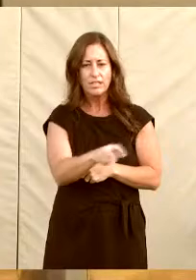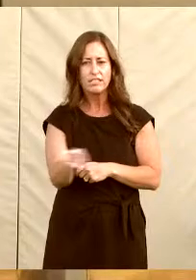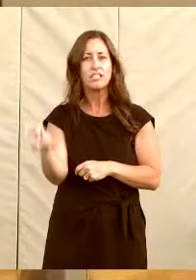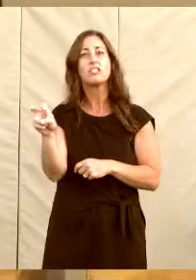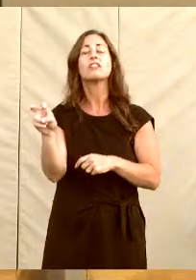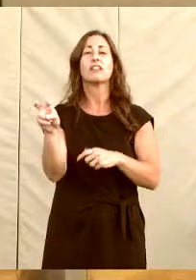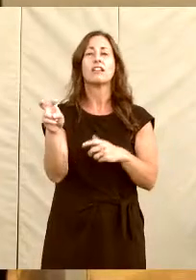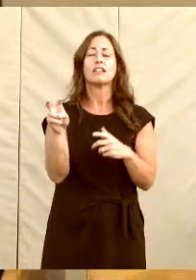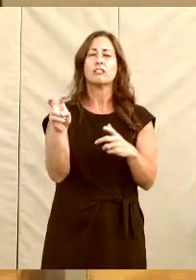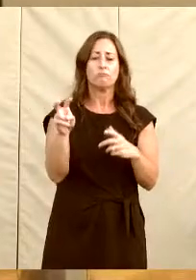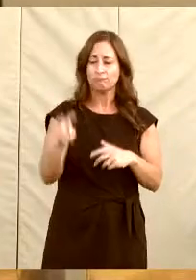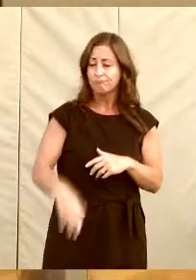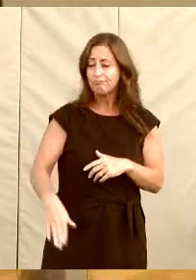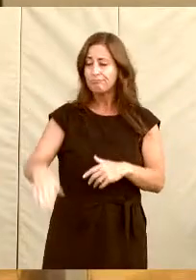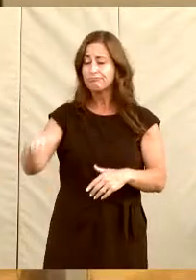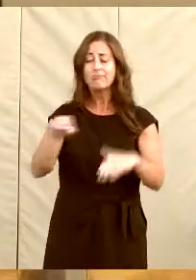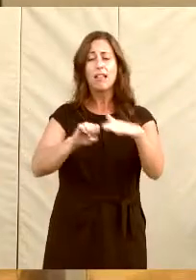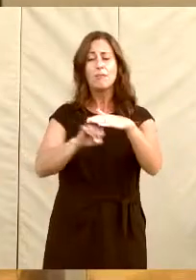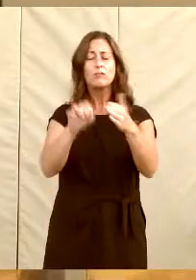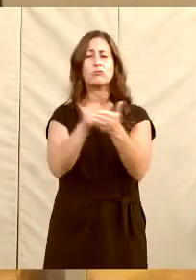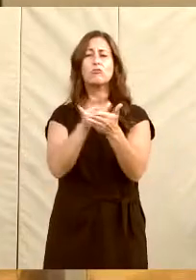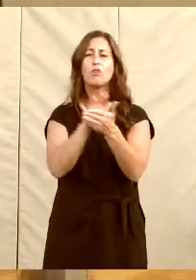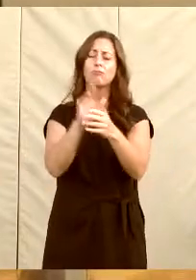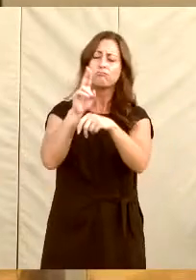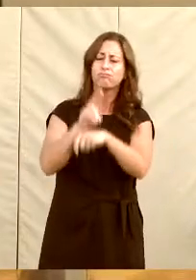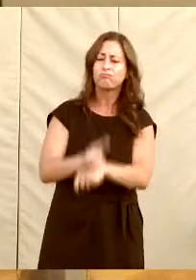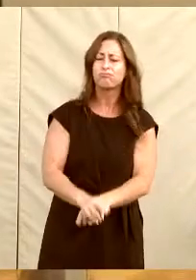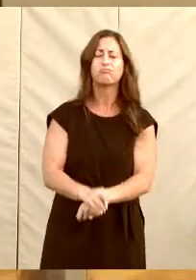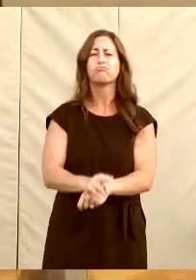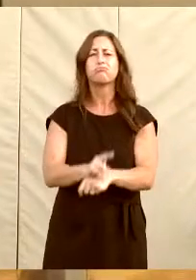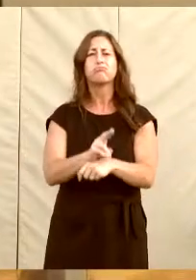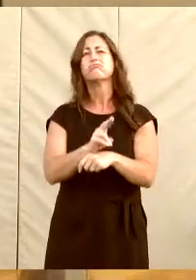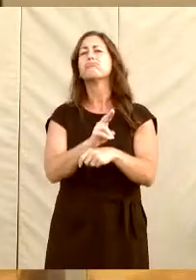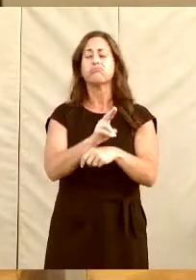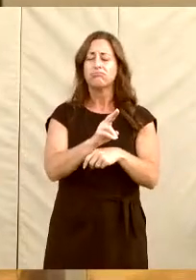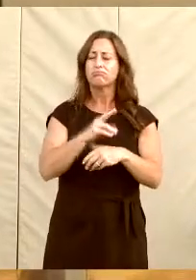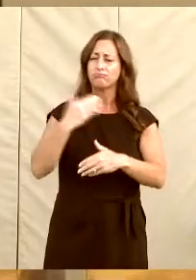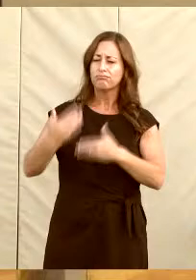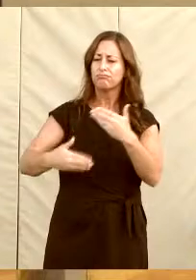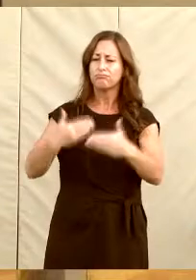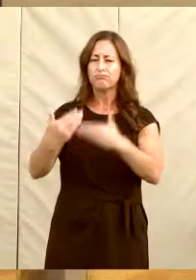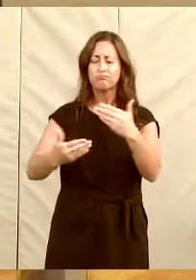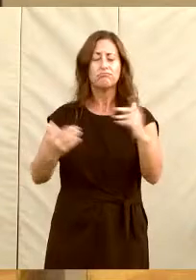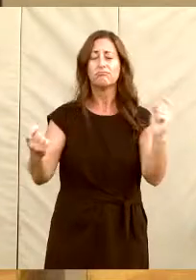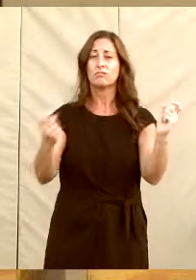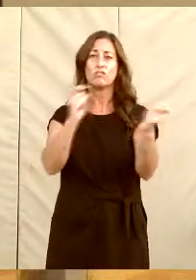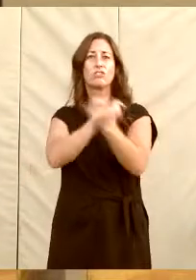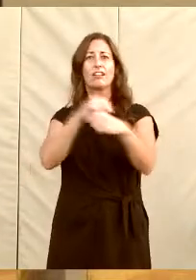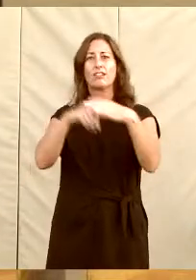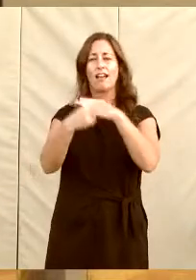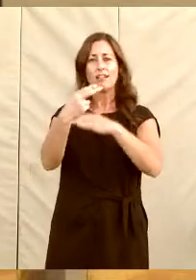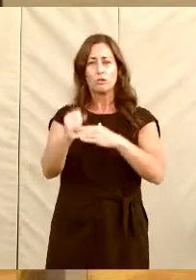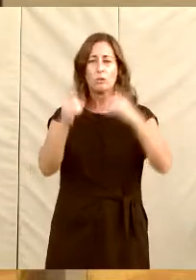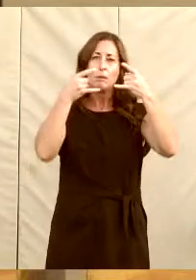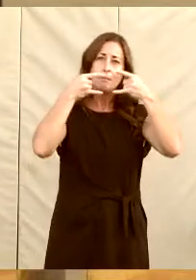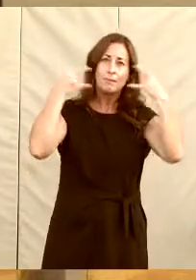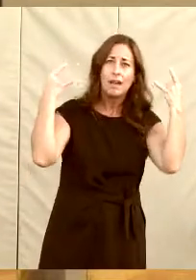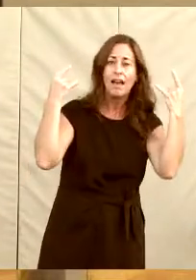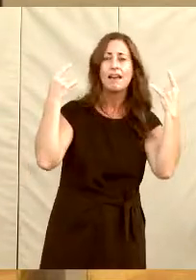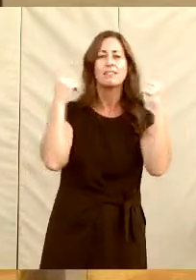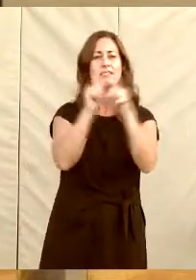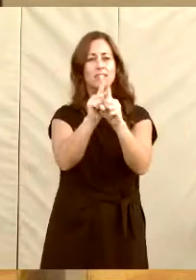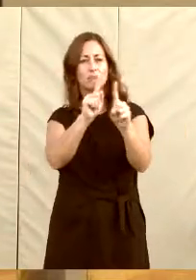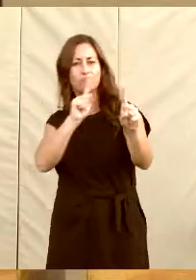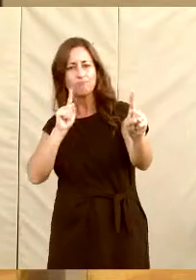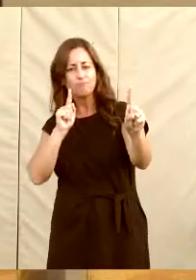used to throughout elementary school all the way to high school by wearing masks, social distancing, and we continue to